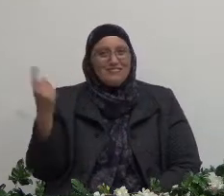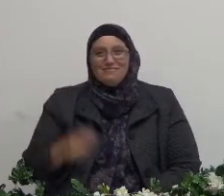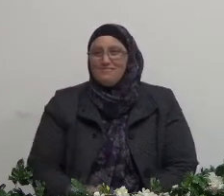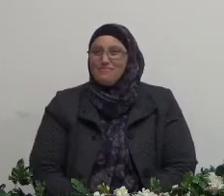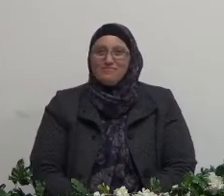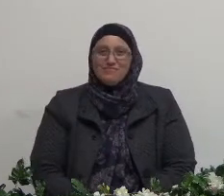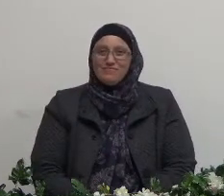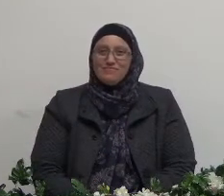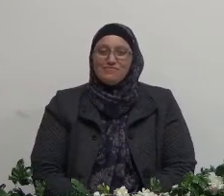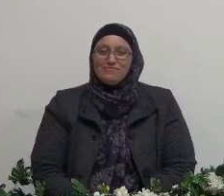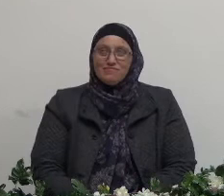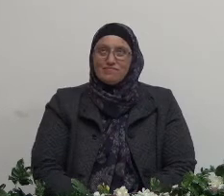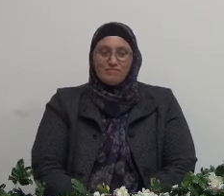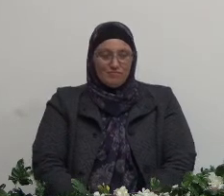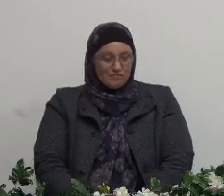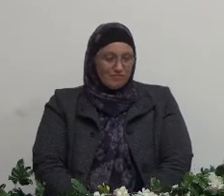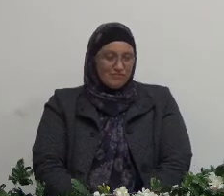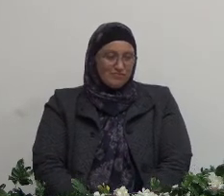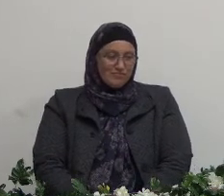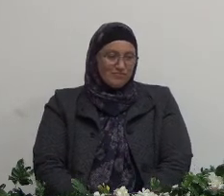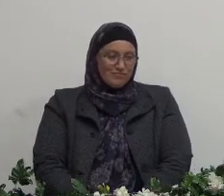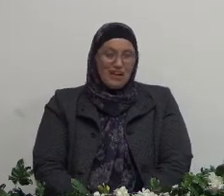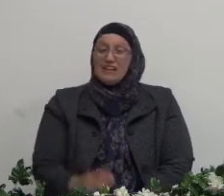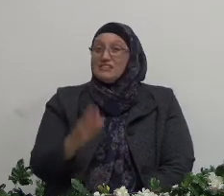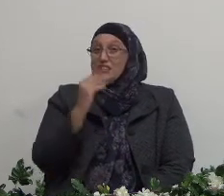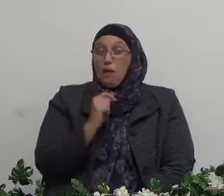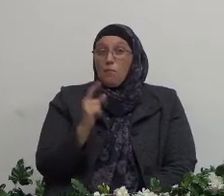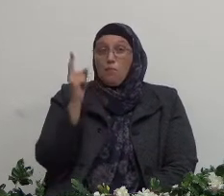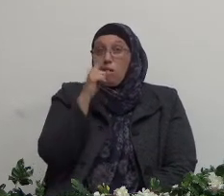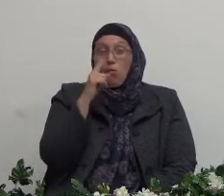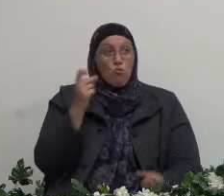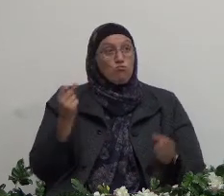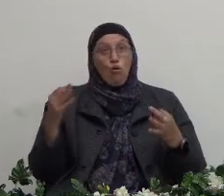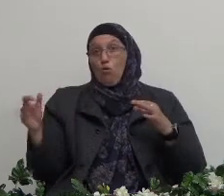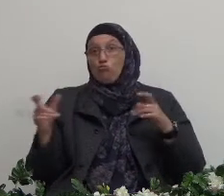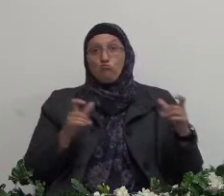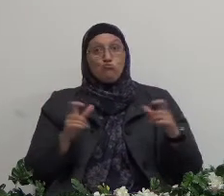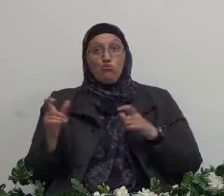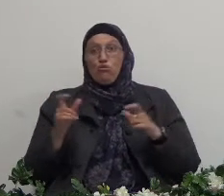absolutely and commit absolutely any sin, they don't have any red lines.